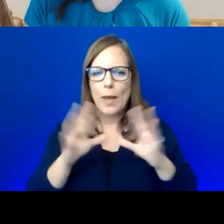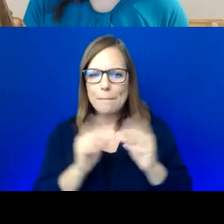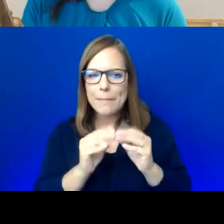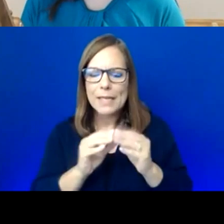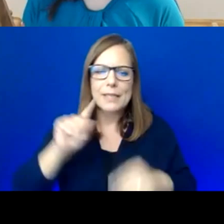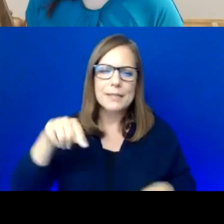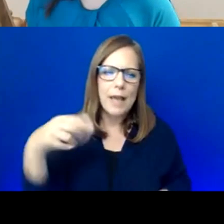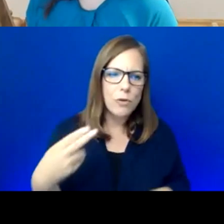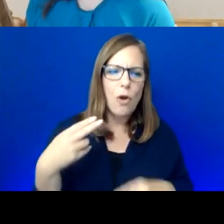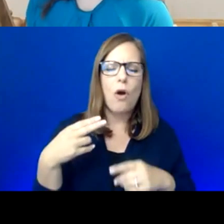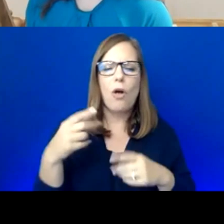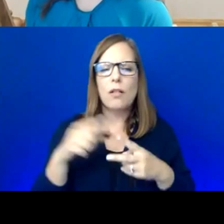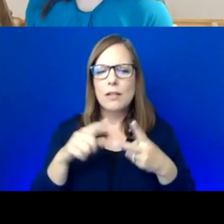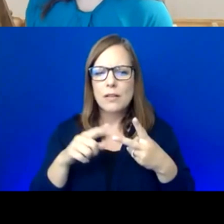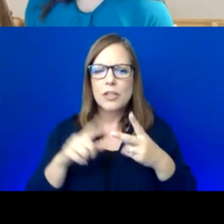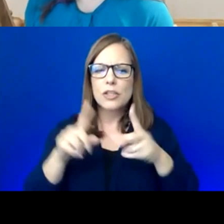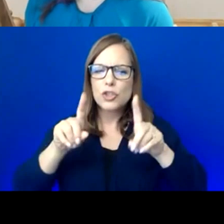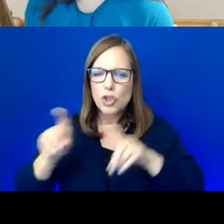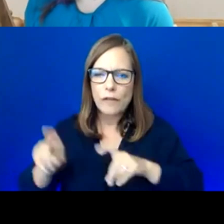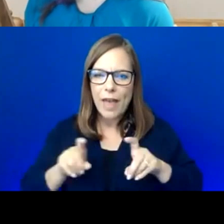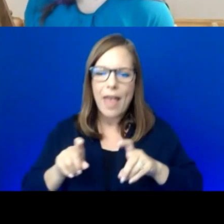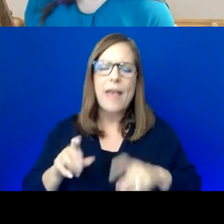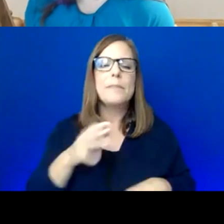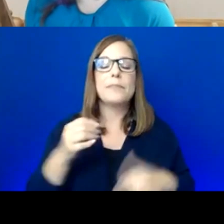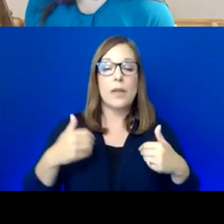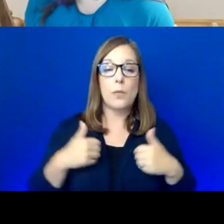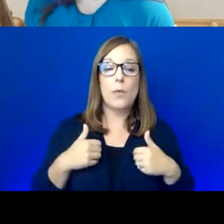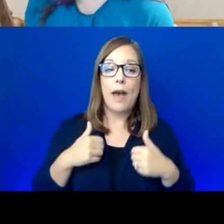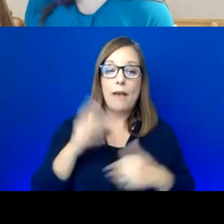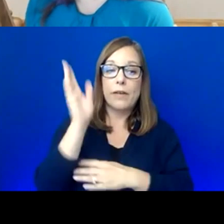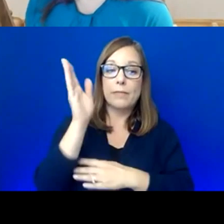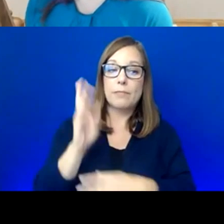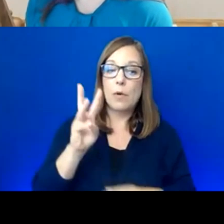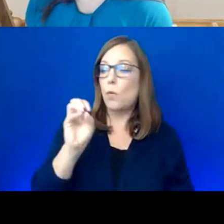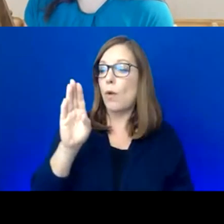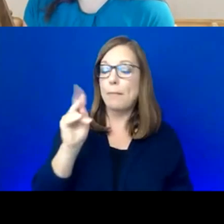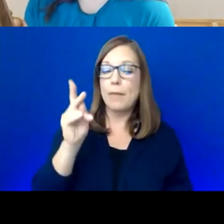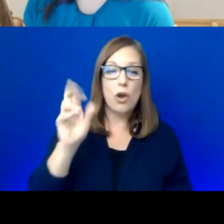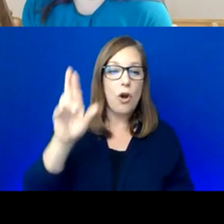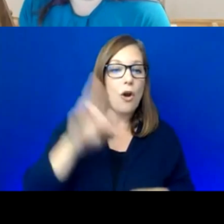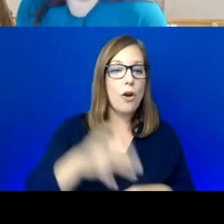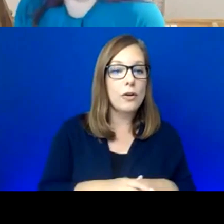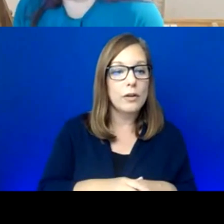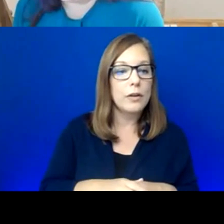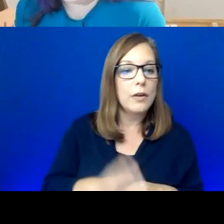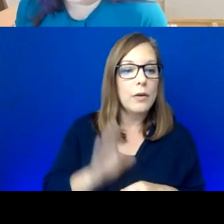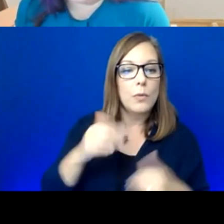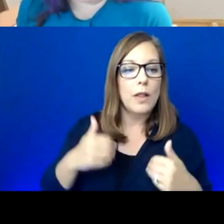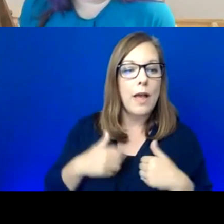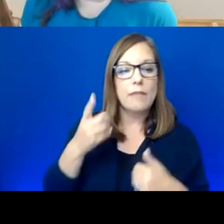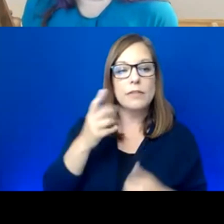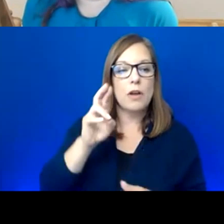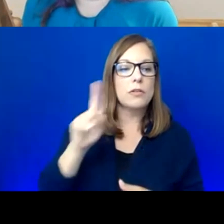survey. And we also have a webinar that will take place tomorrow. Dr. Kate Wilbur will be speaking about